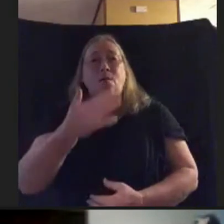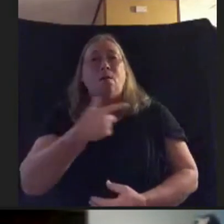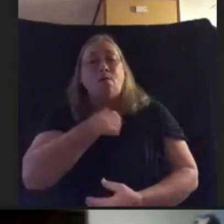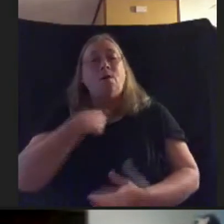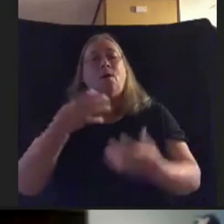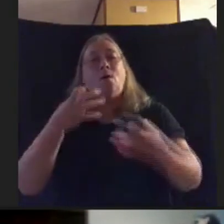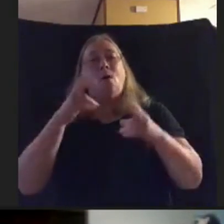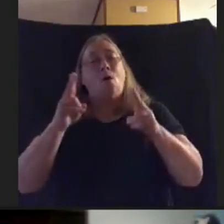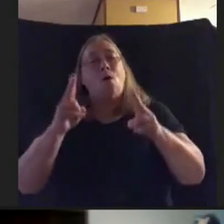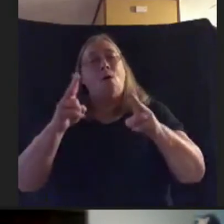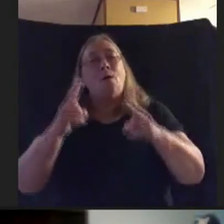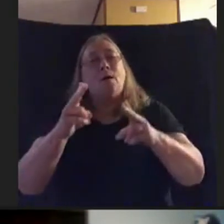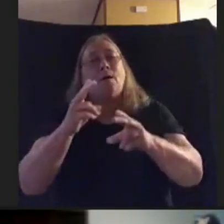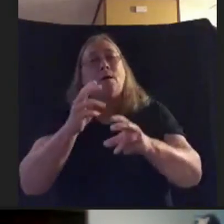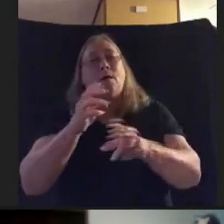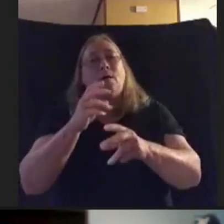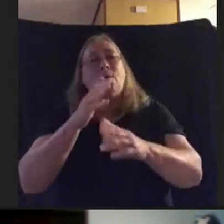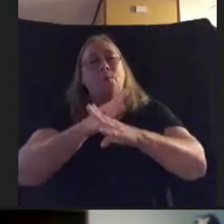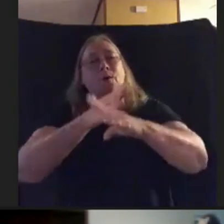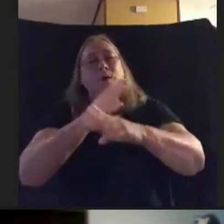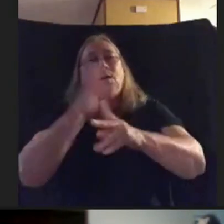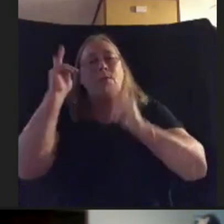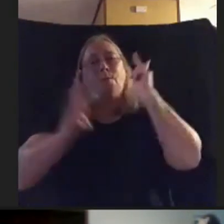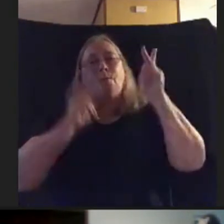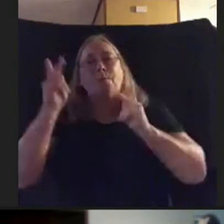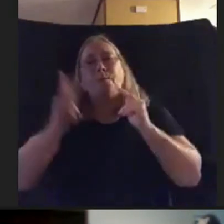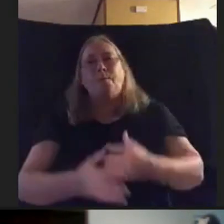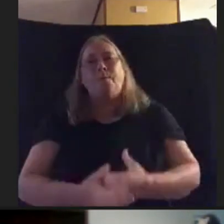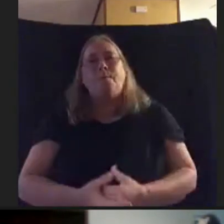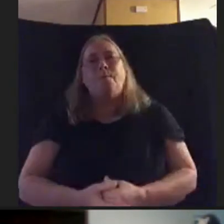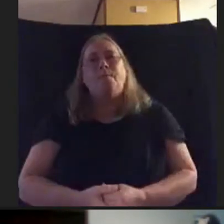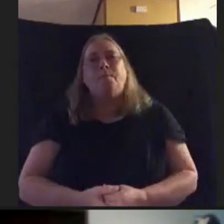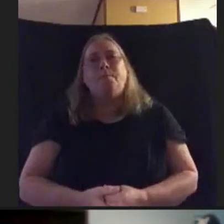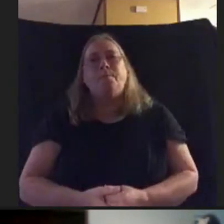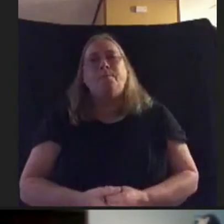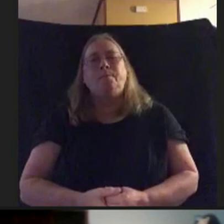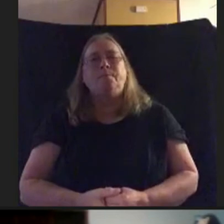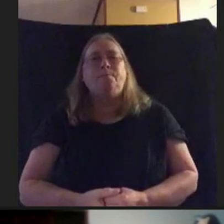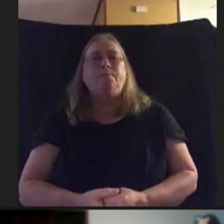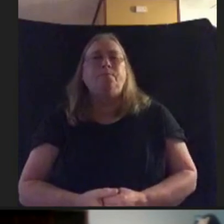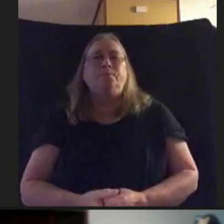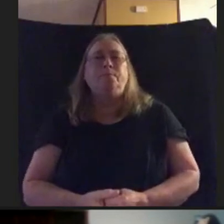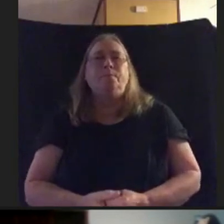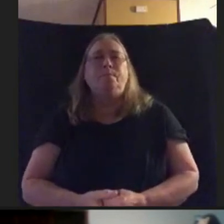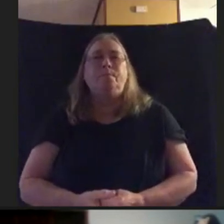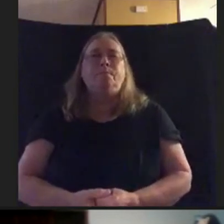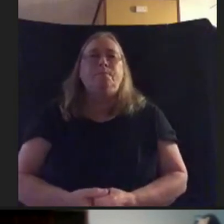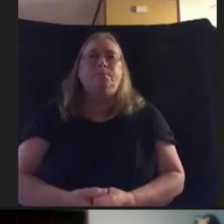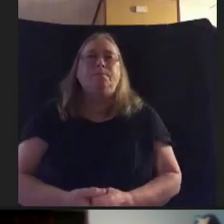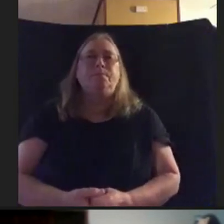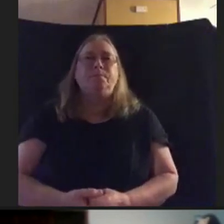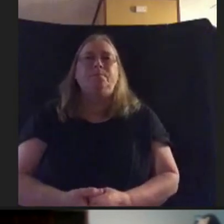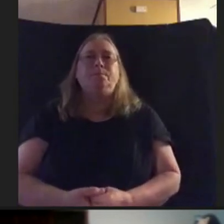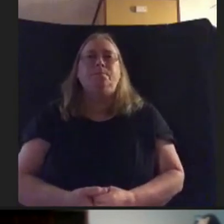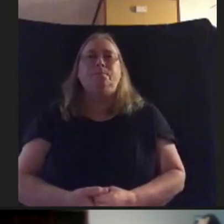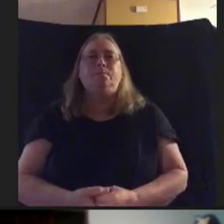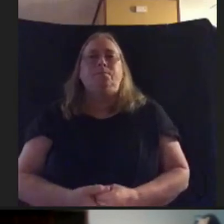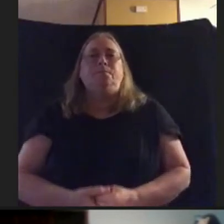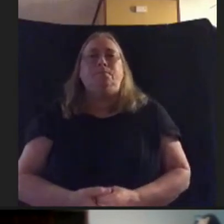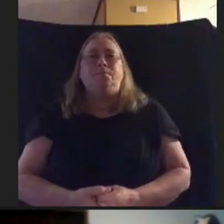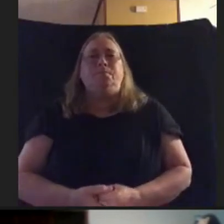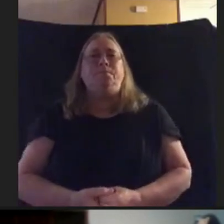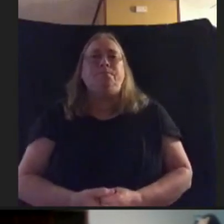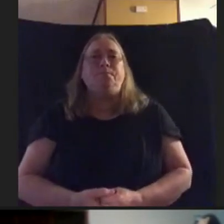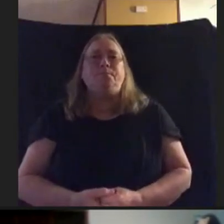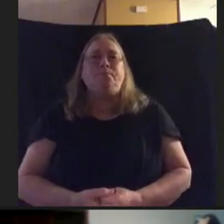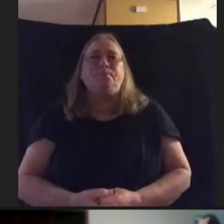quickly as possible. Okay. Anita, thank you for your kind comments. We appreciate working with you each and